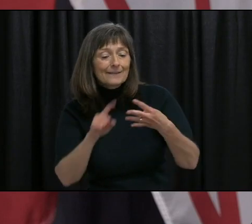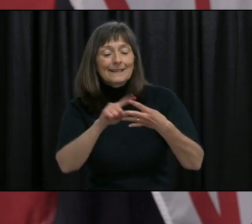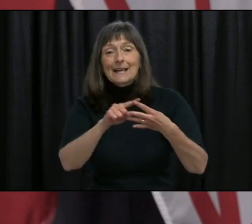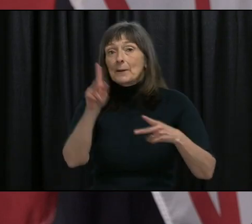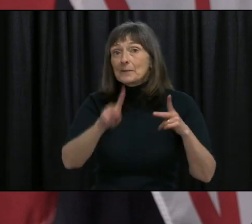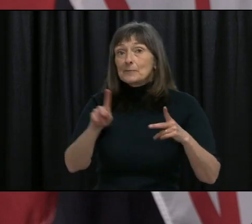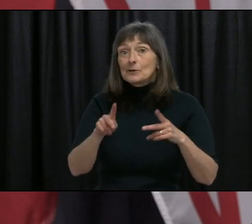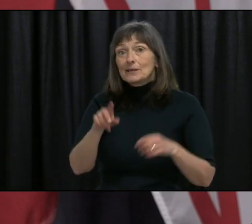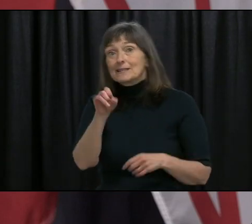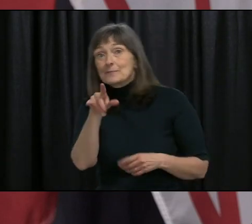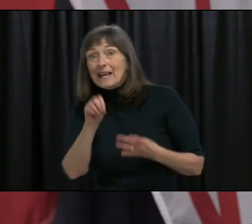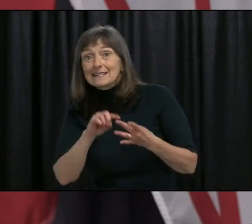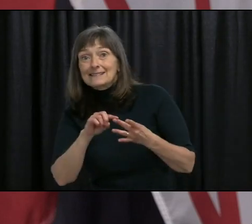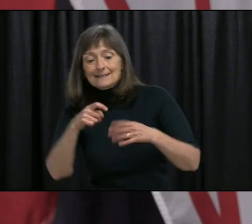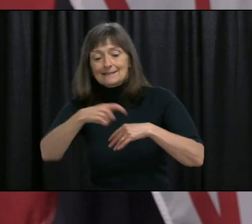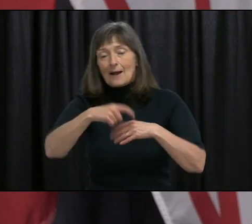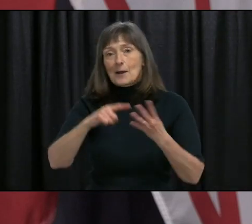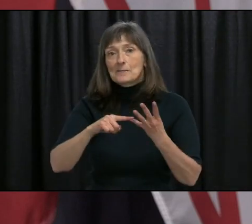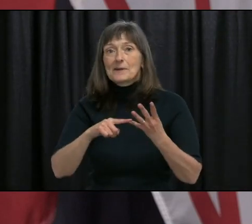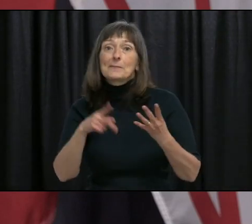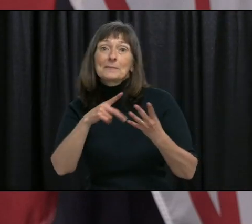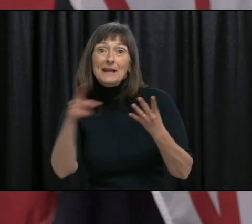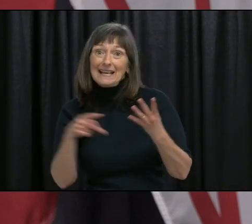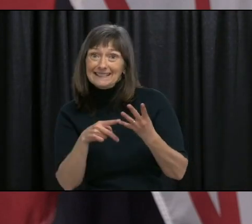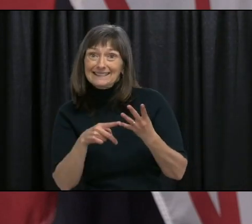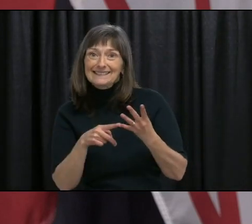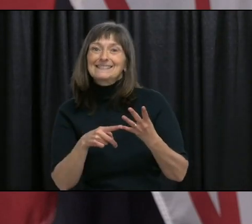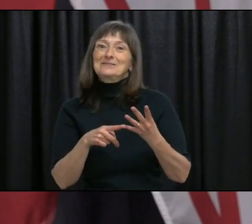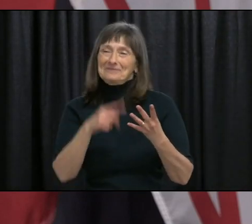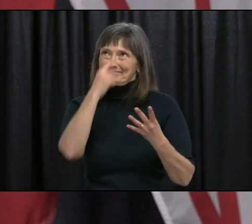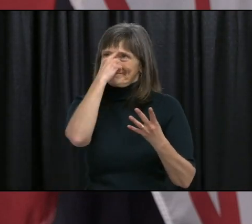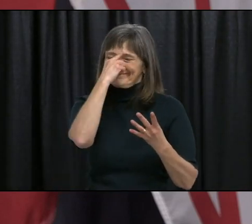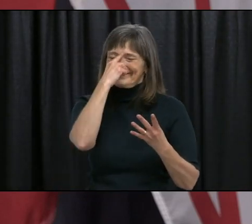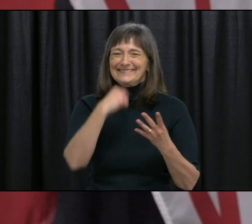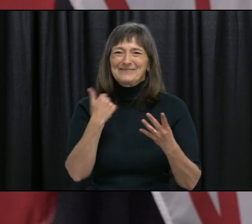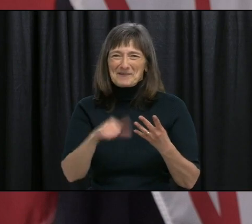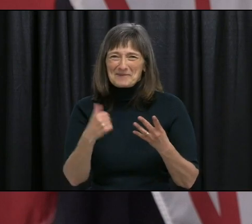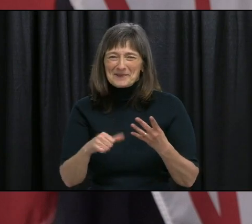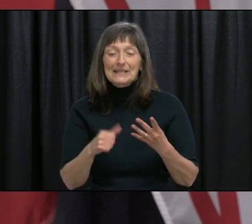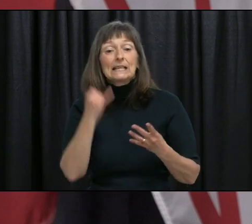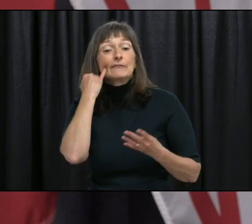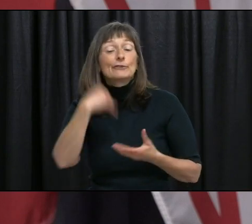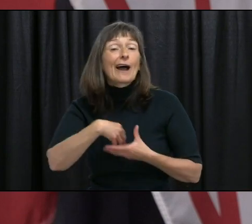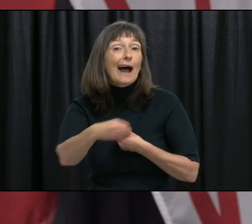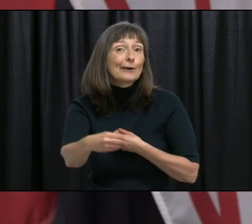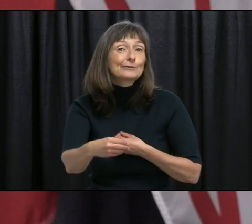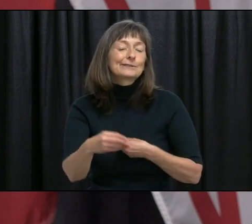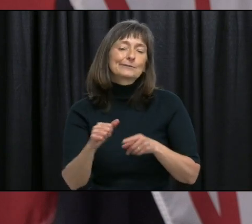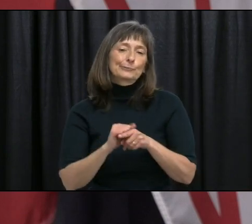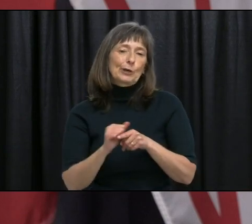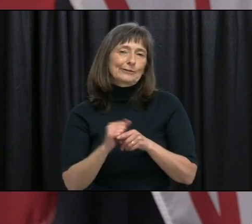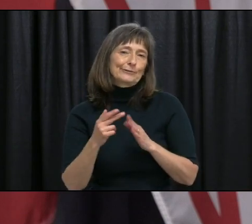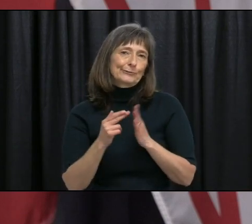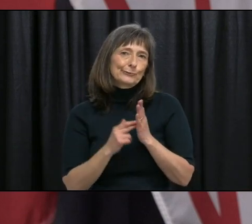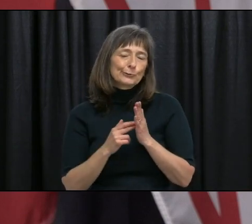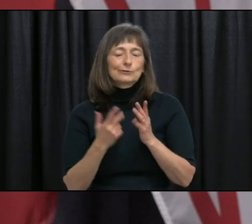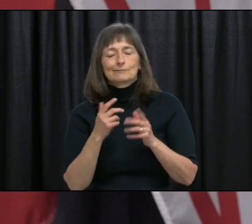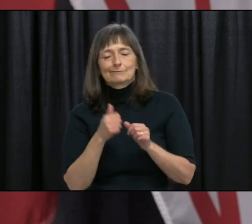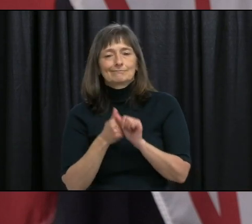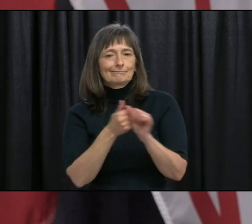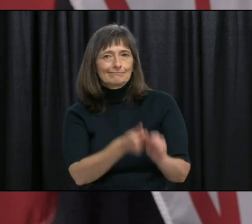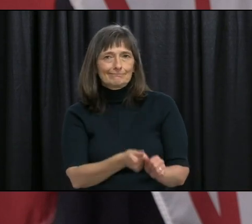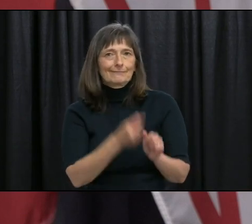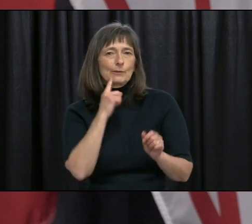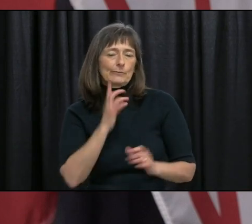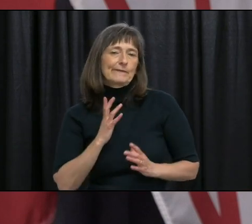place sounds great to me, and I encourage you to make sure that if you're out and about and you're just practice those health guidelines that have been